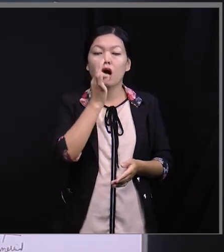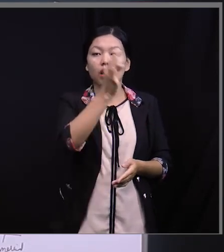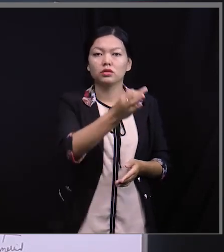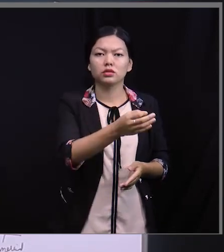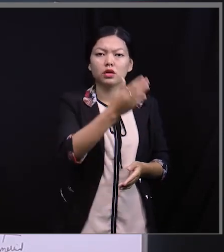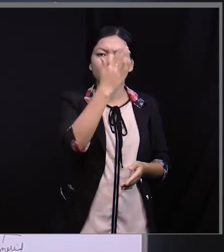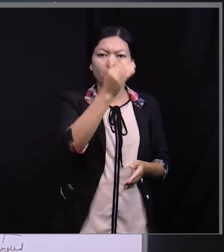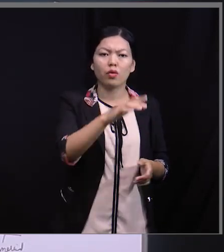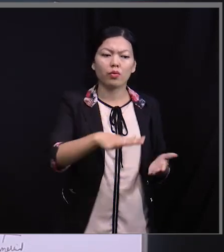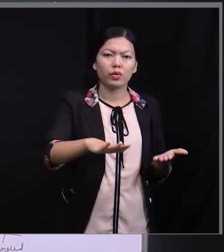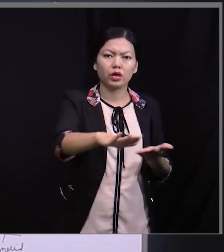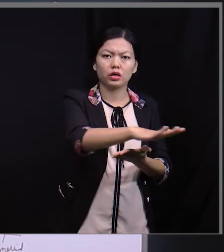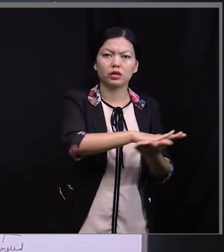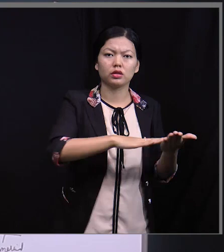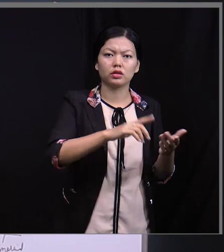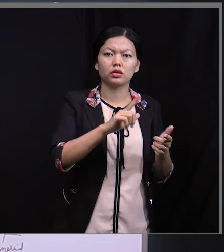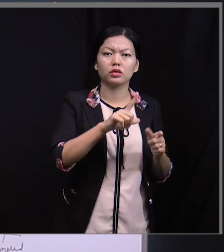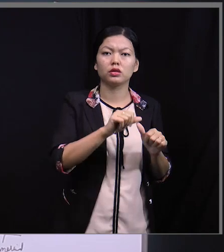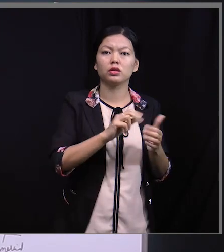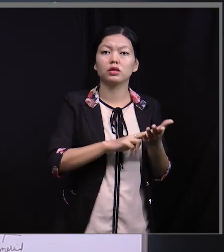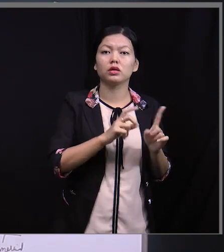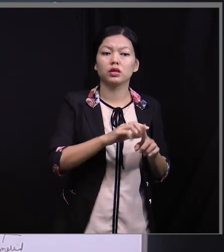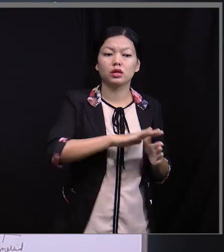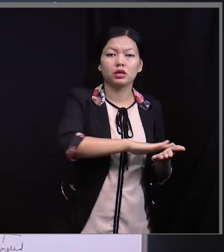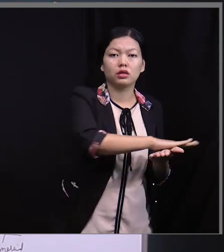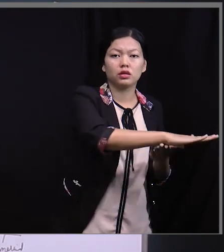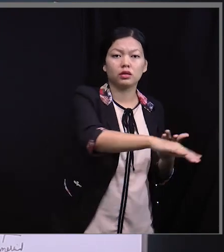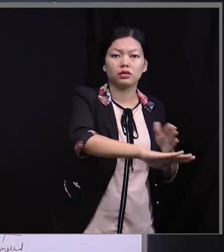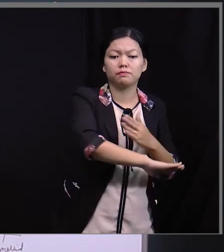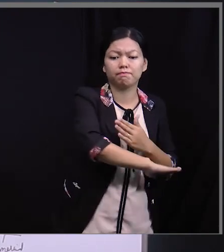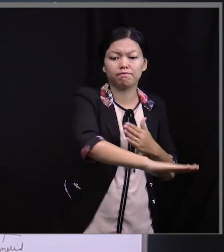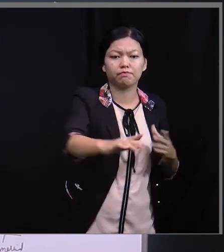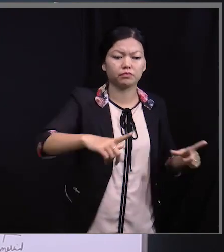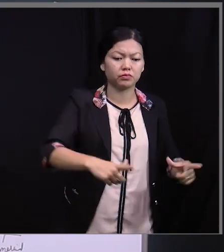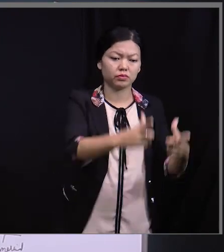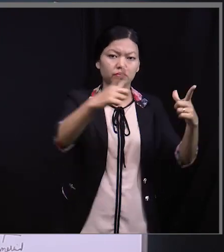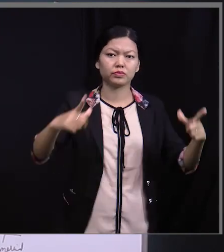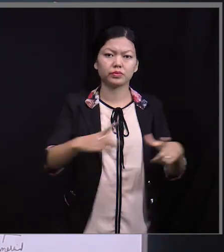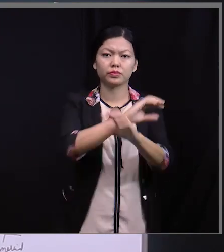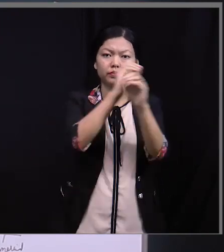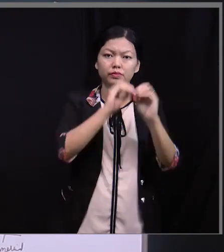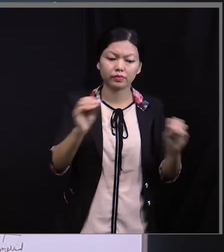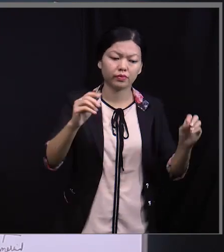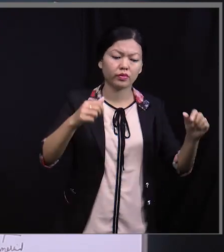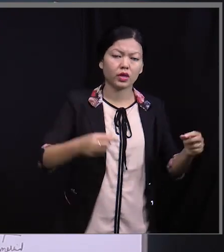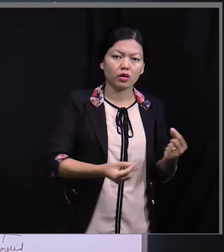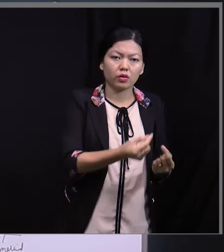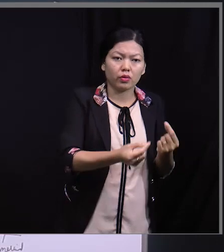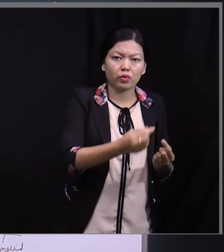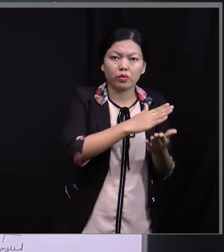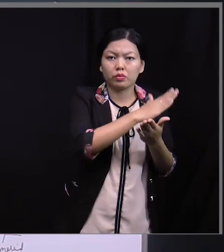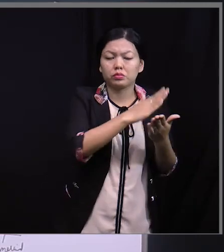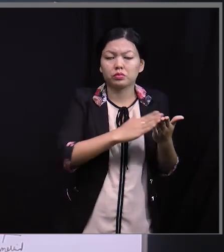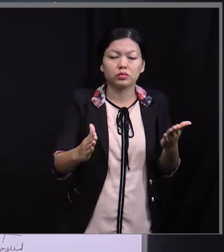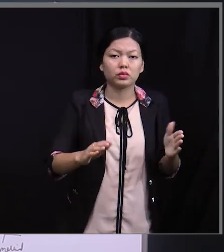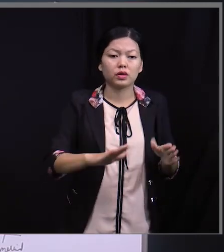because nothing can be done here, nothing can grow here, because of the velocity of the wind and because of the salinity of the soil.